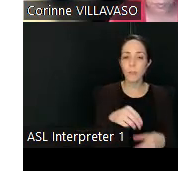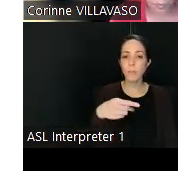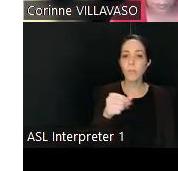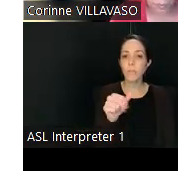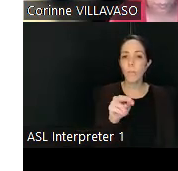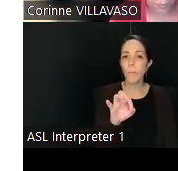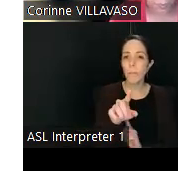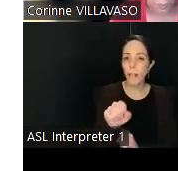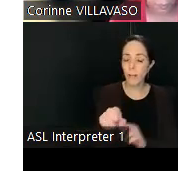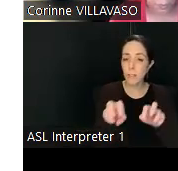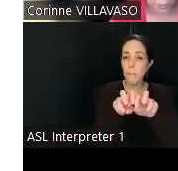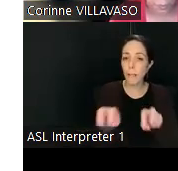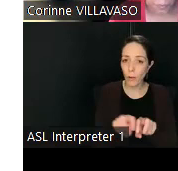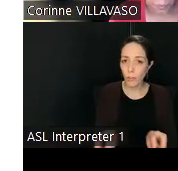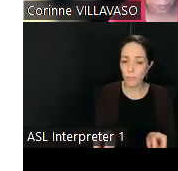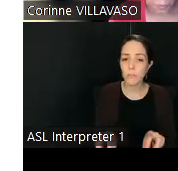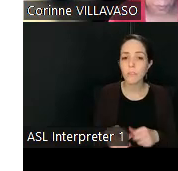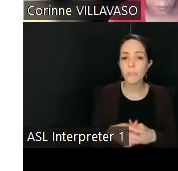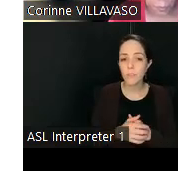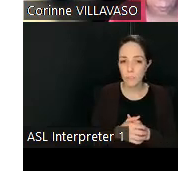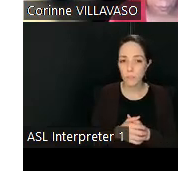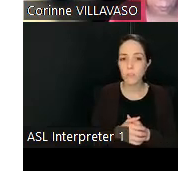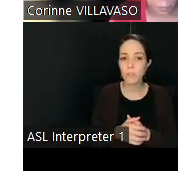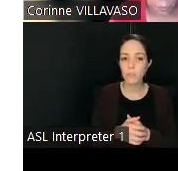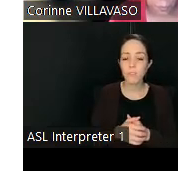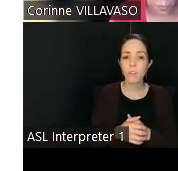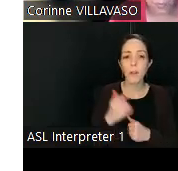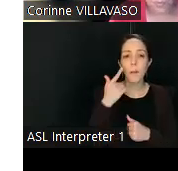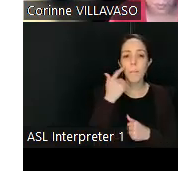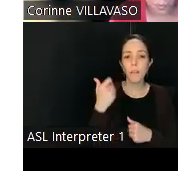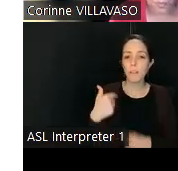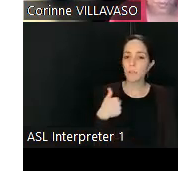like using structural oversight's definition of subcommittees and panels